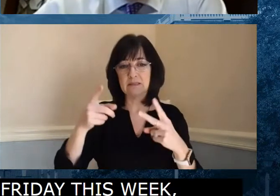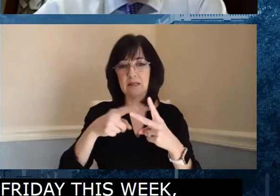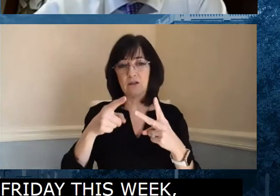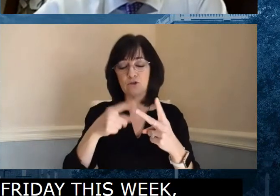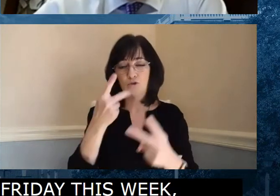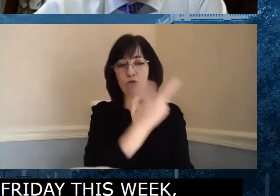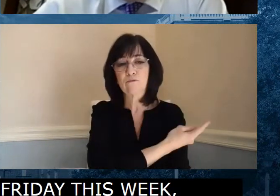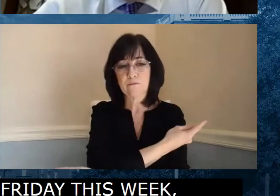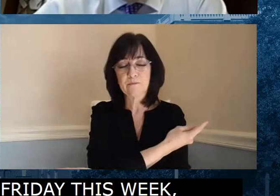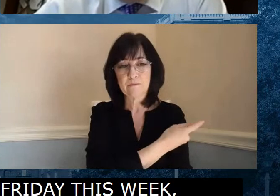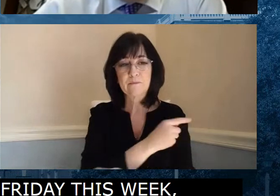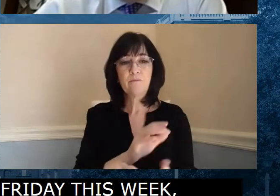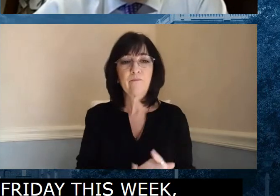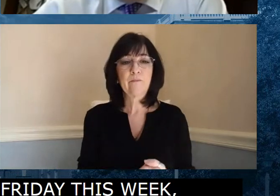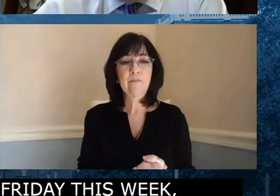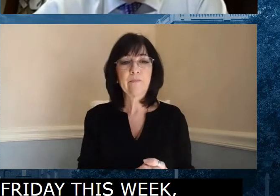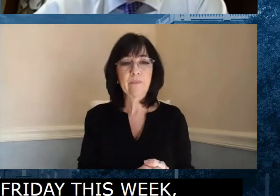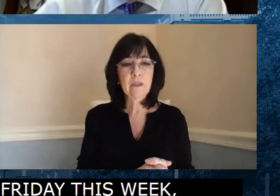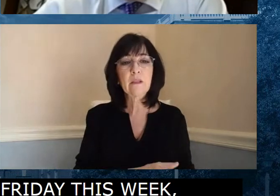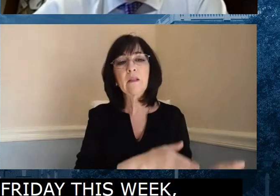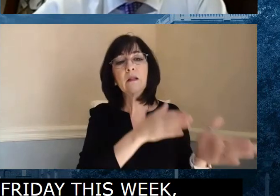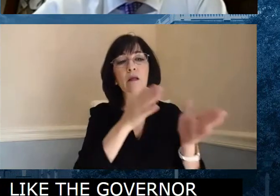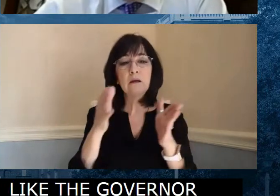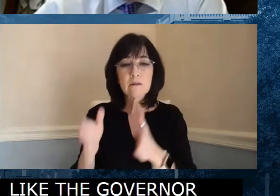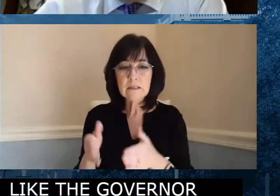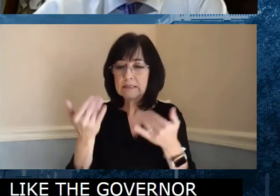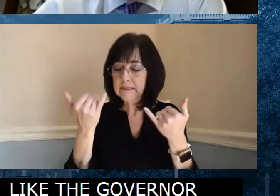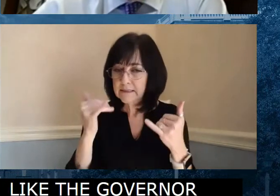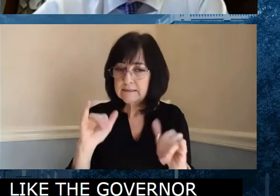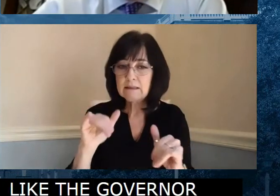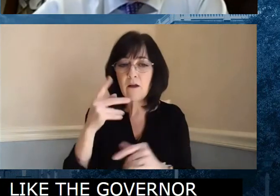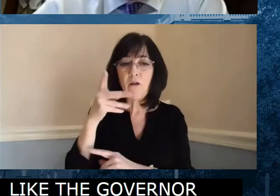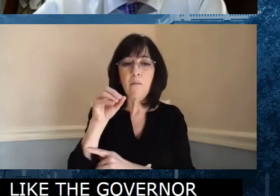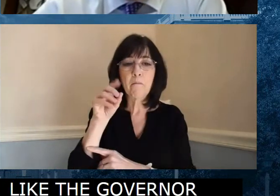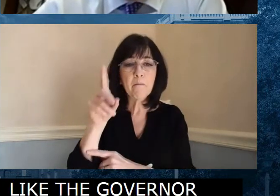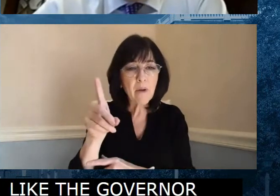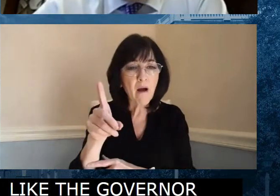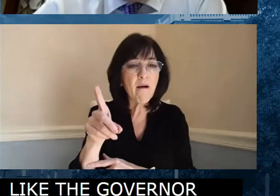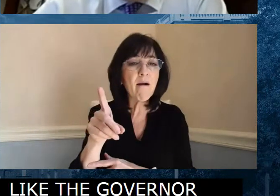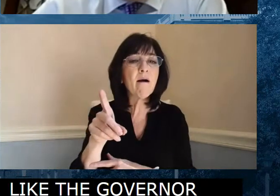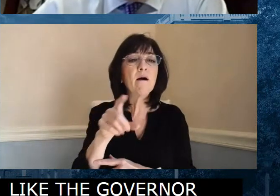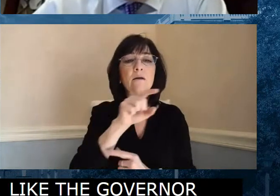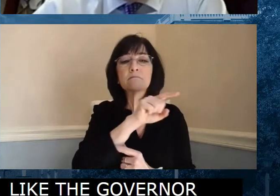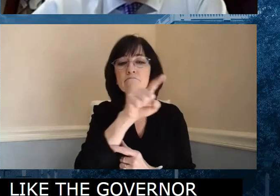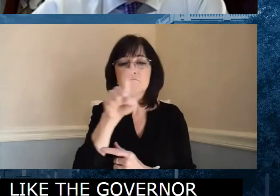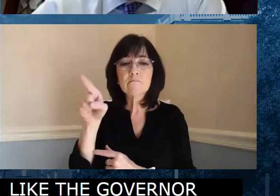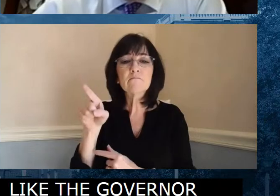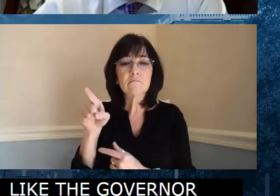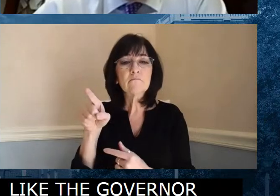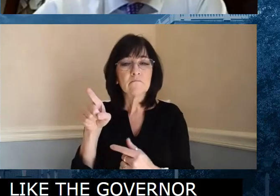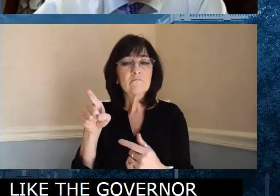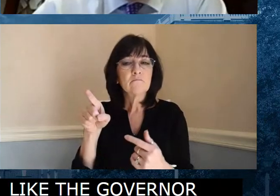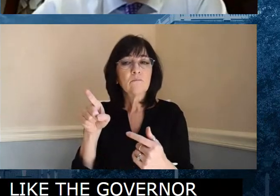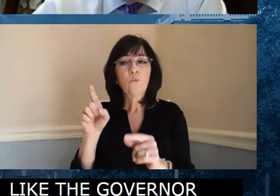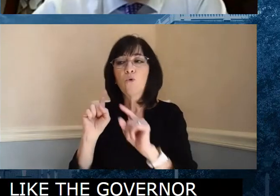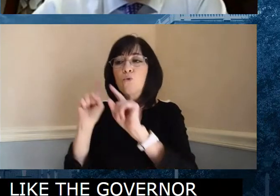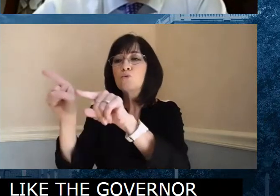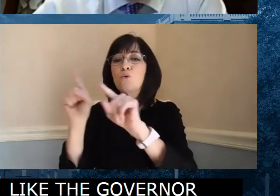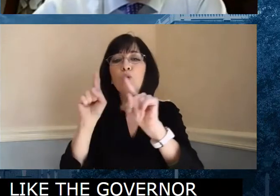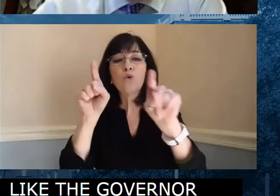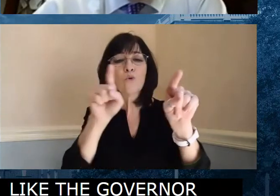be, still in the pod business and vaccine business. Again, it's going to be going to a little bit closer to the community, whether it's